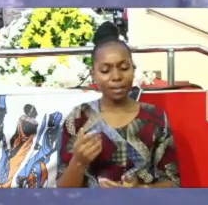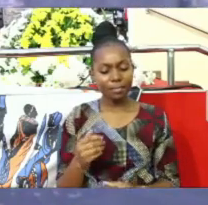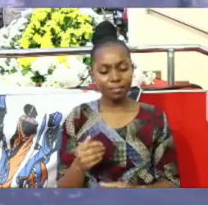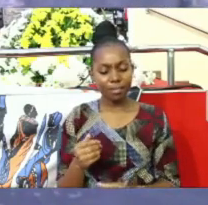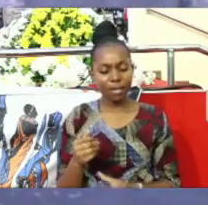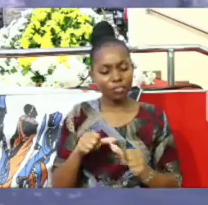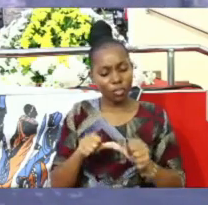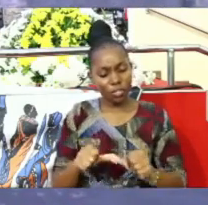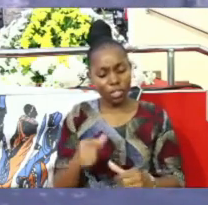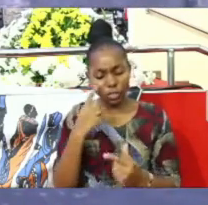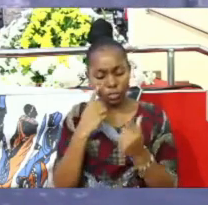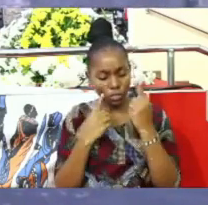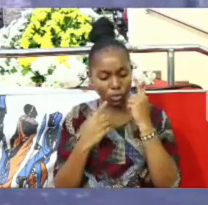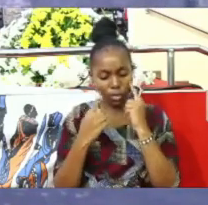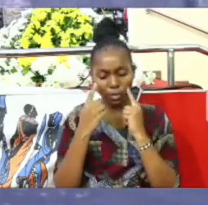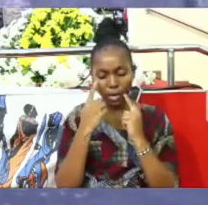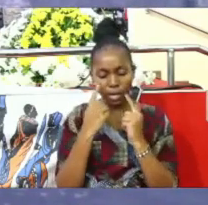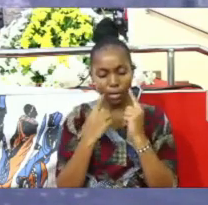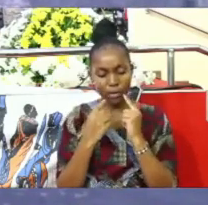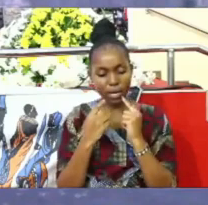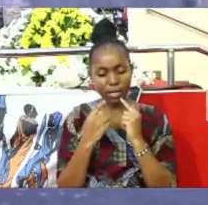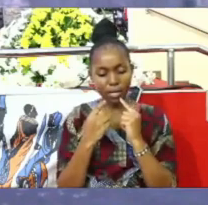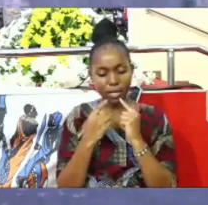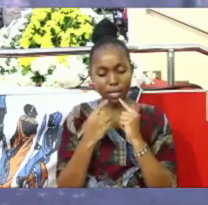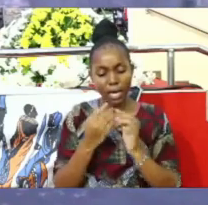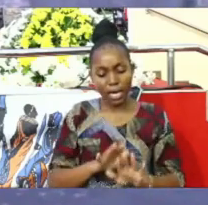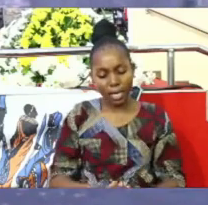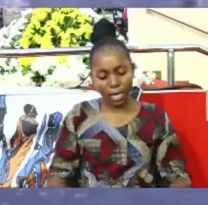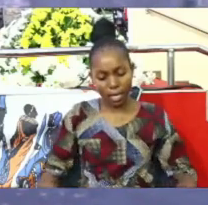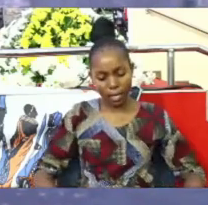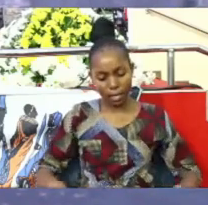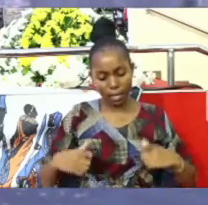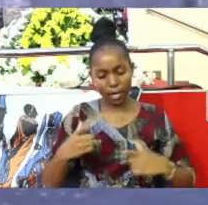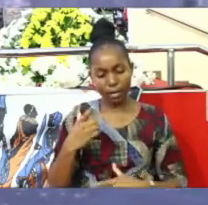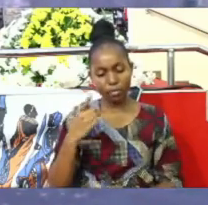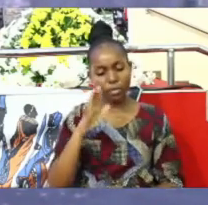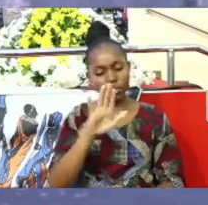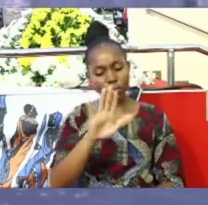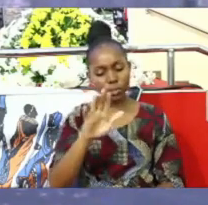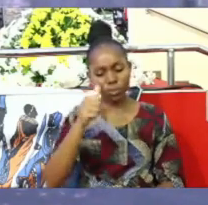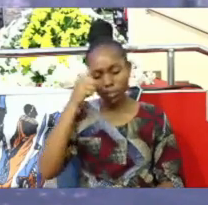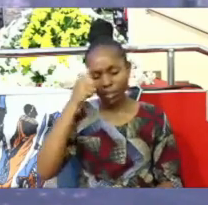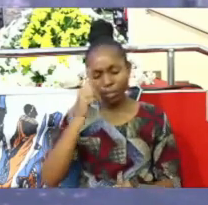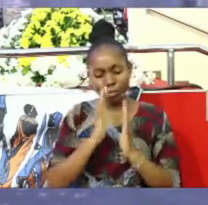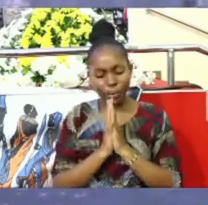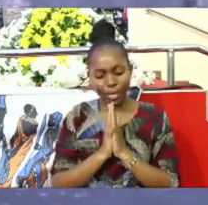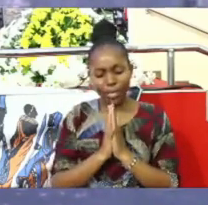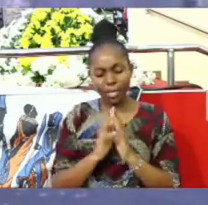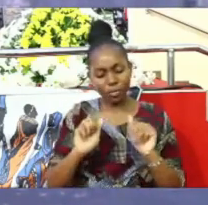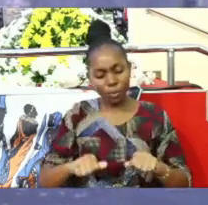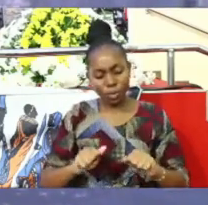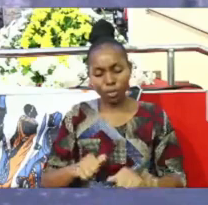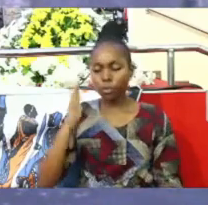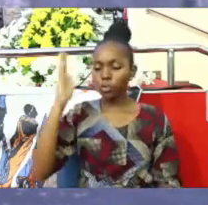The many times they have spent their lives at this altar. Praying that you may remember them, Lord. May the day of remembrance